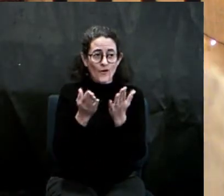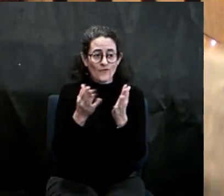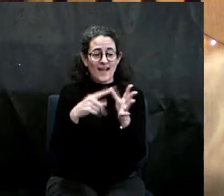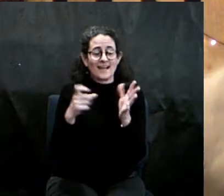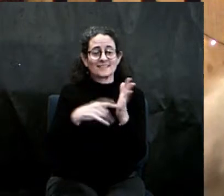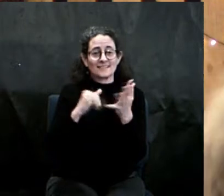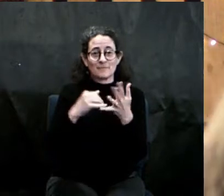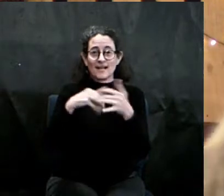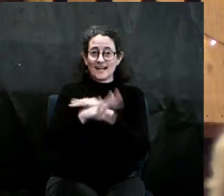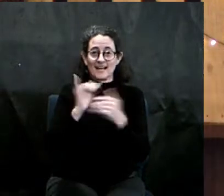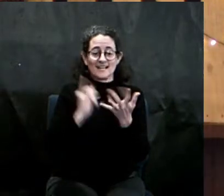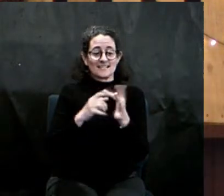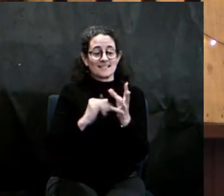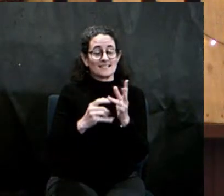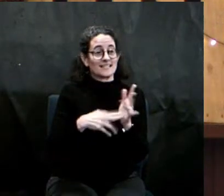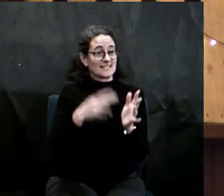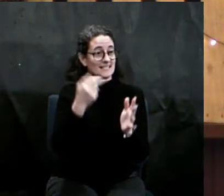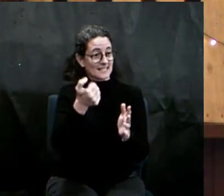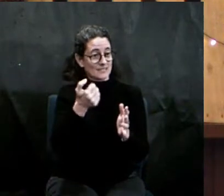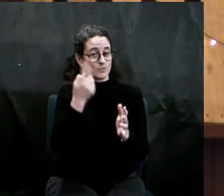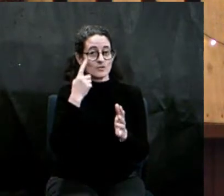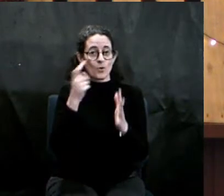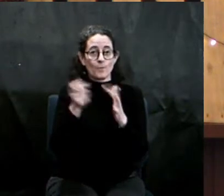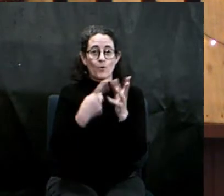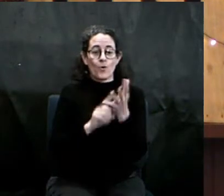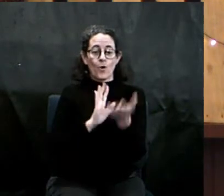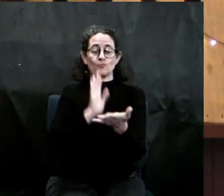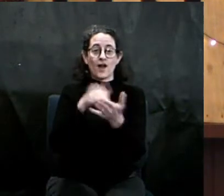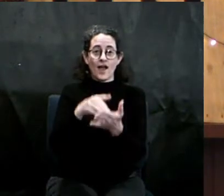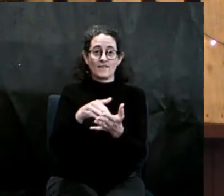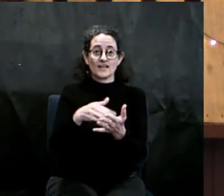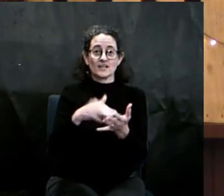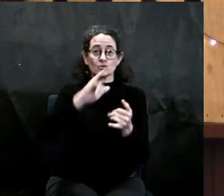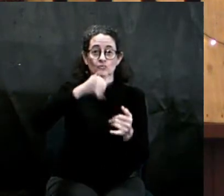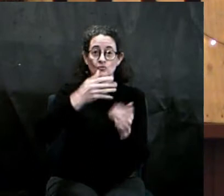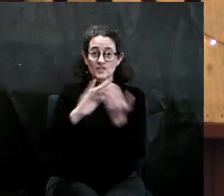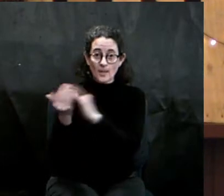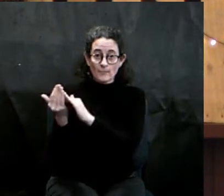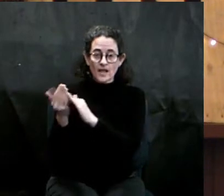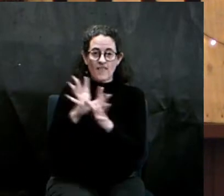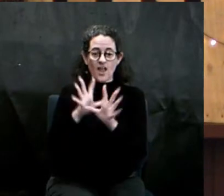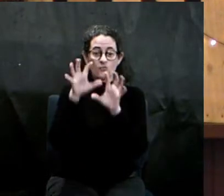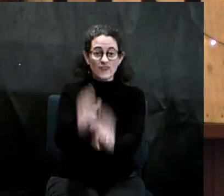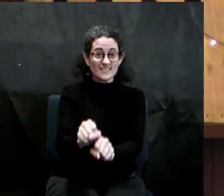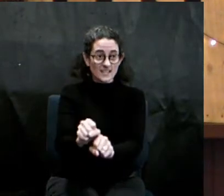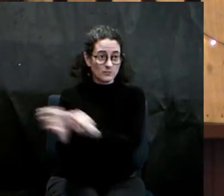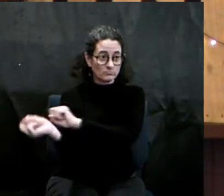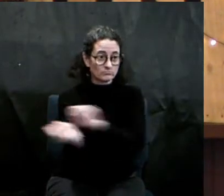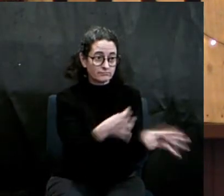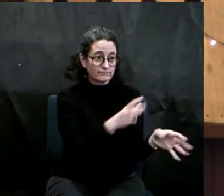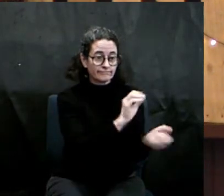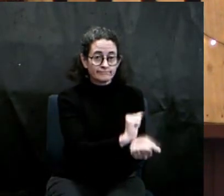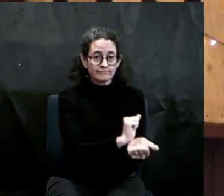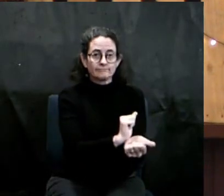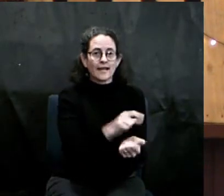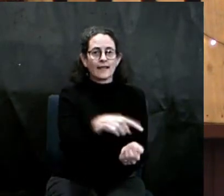Apostle Paul arrive to Jerusalem, only to be arrested, which he suspected would happen anyway. He was